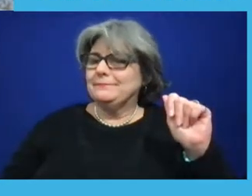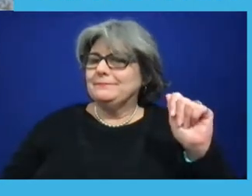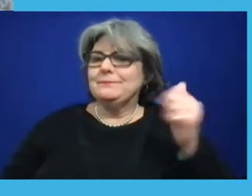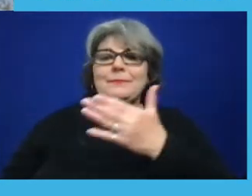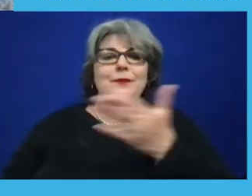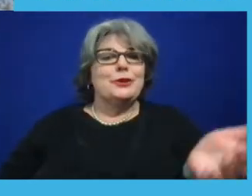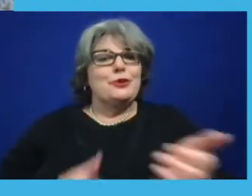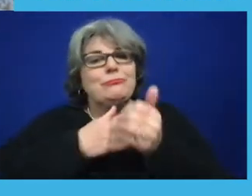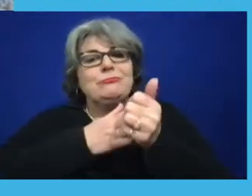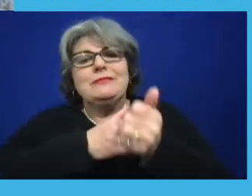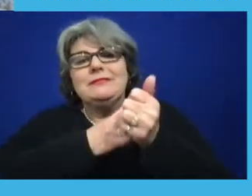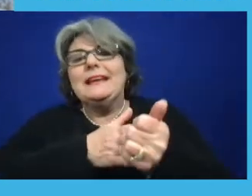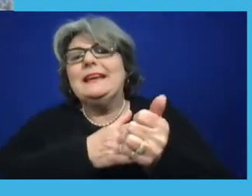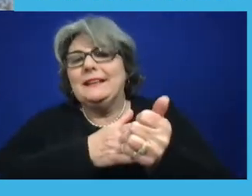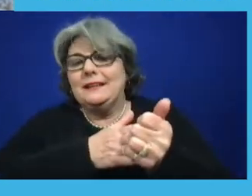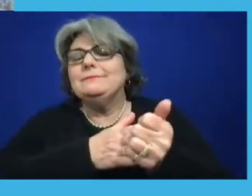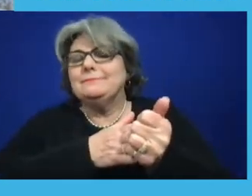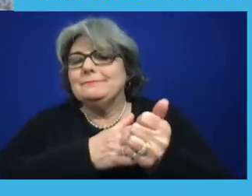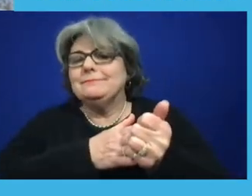And